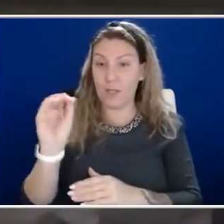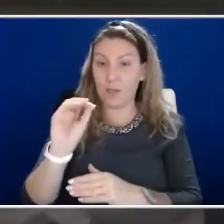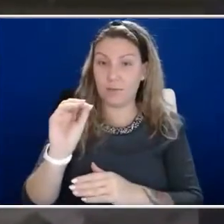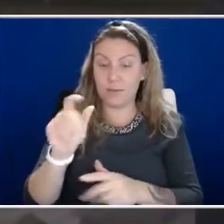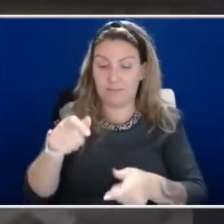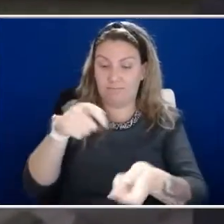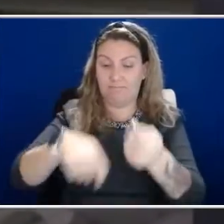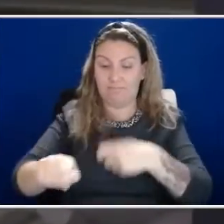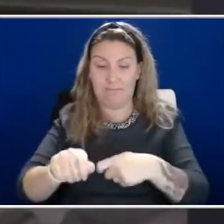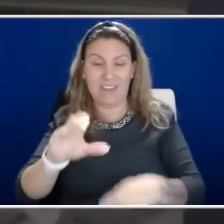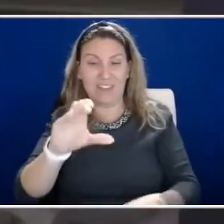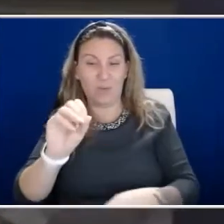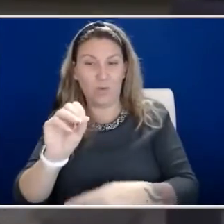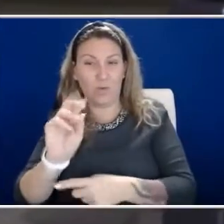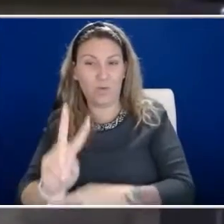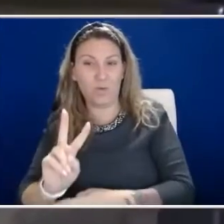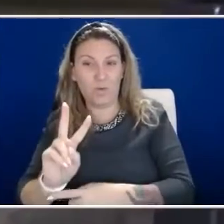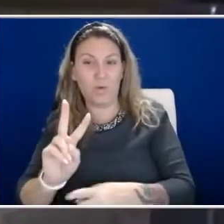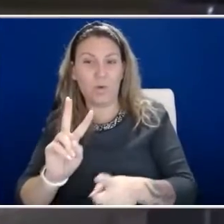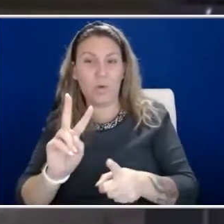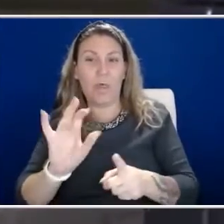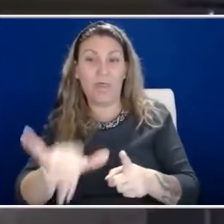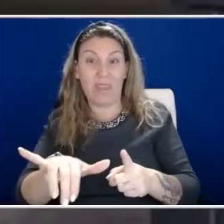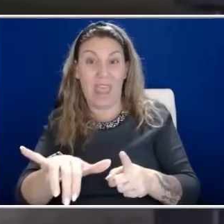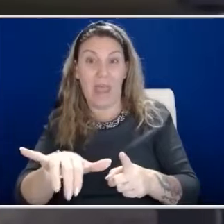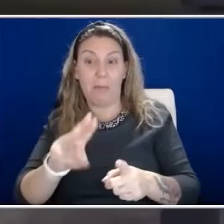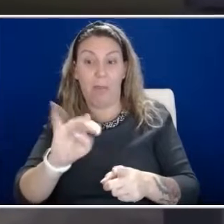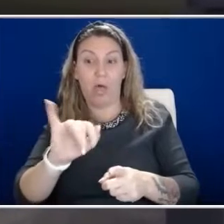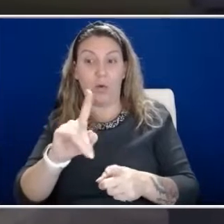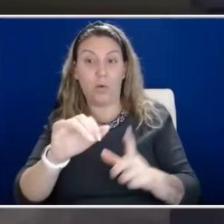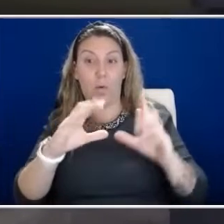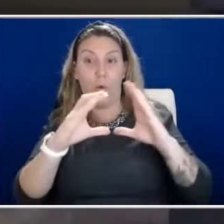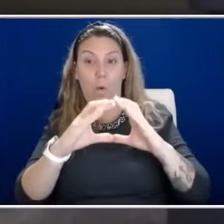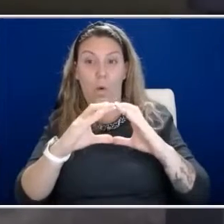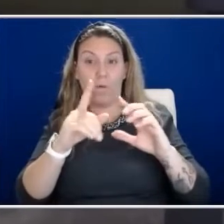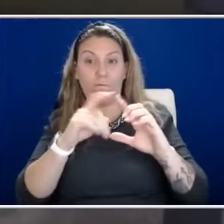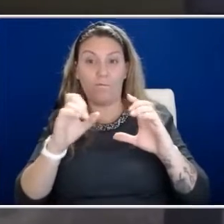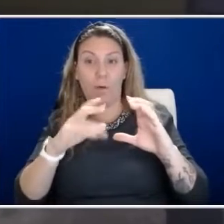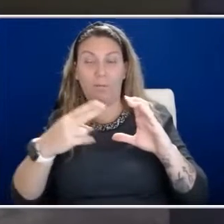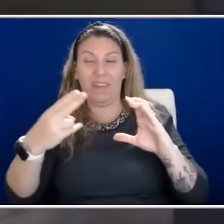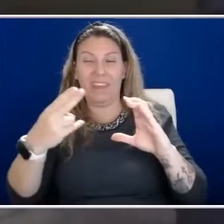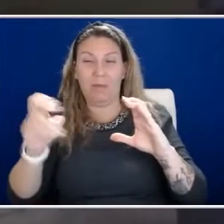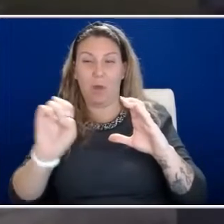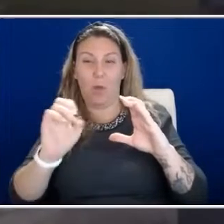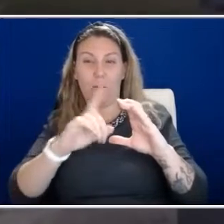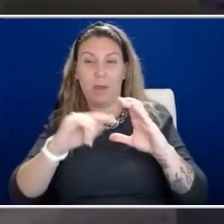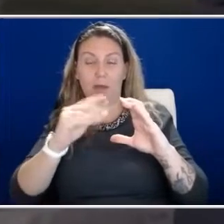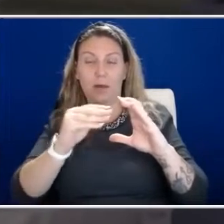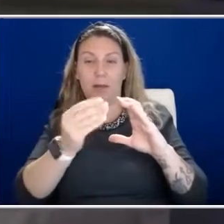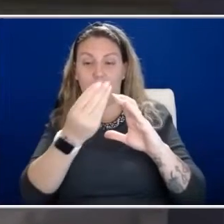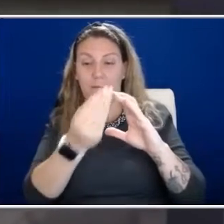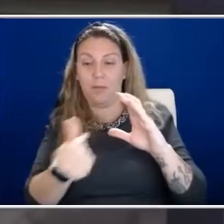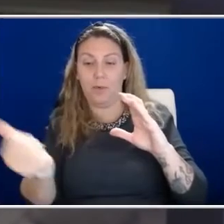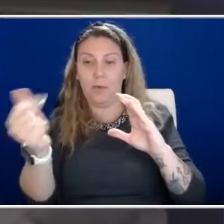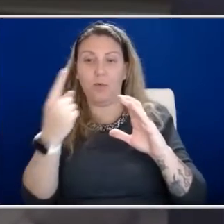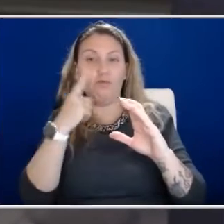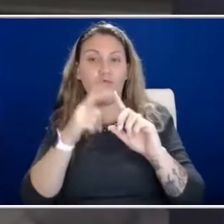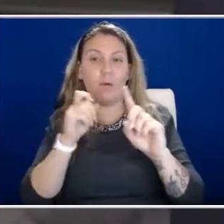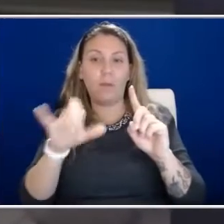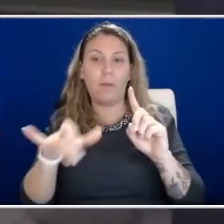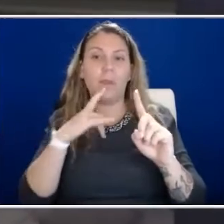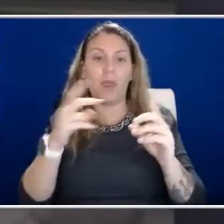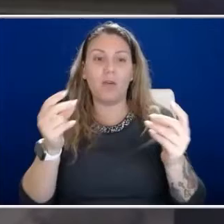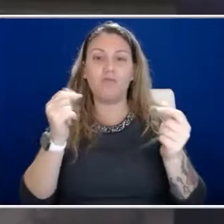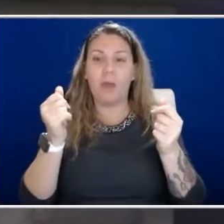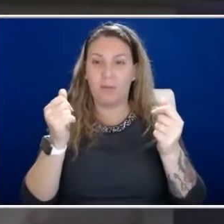molecule from the hemoglobin, and in doing so, it reduces clearance of carbon monoxide very rapidly from the